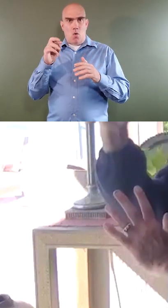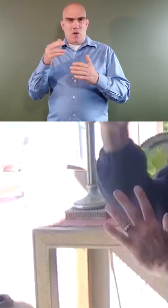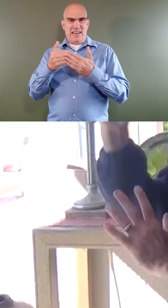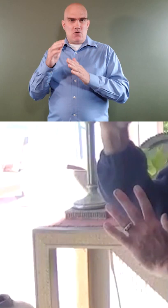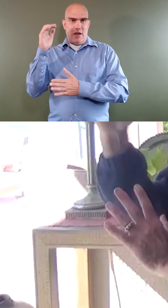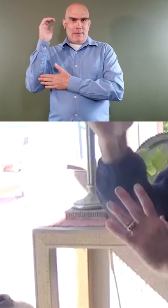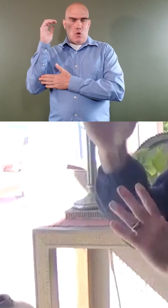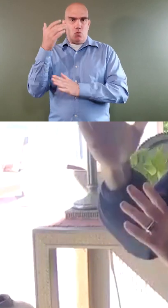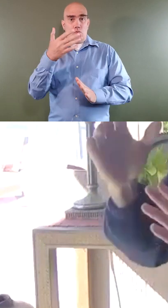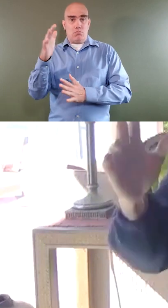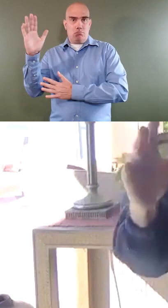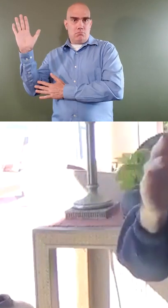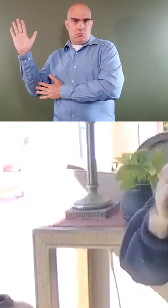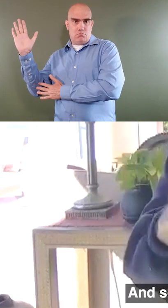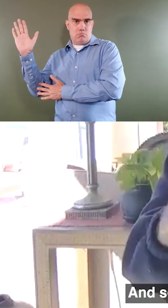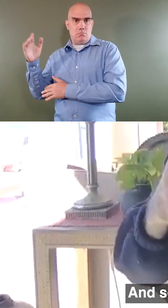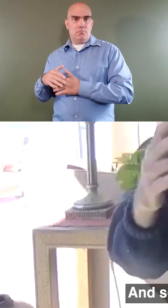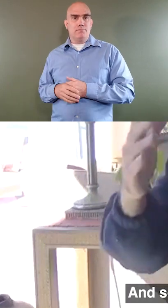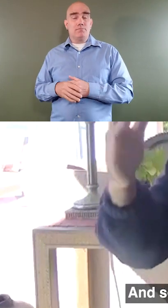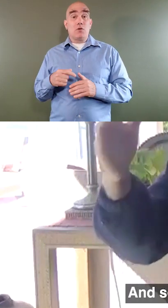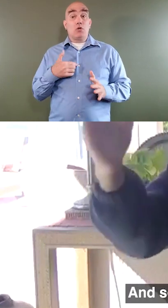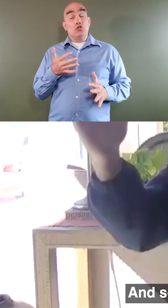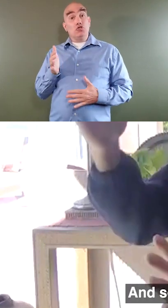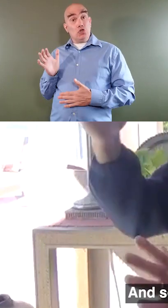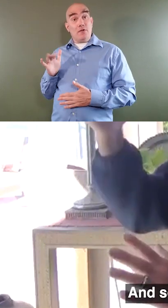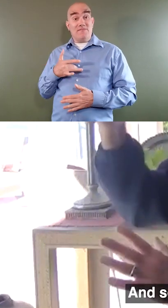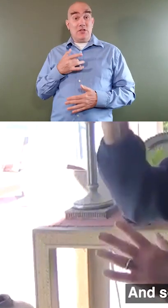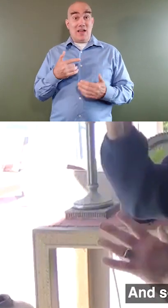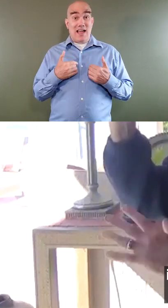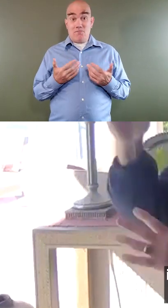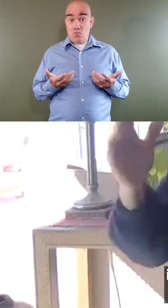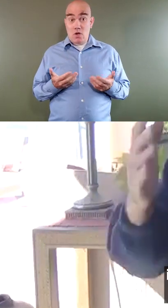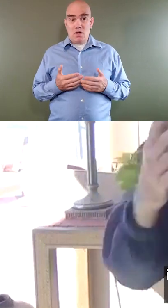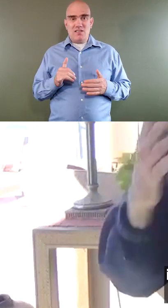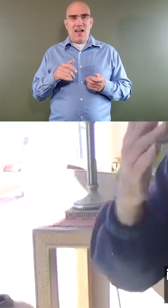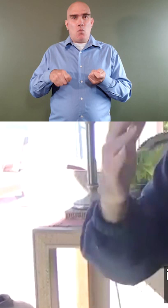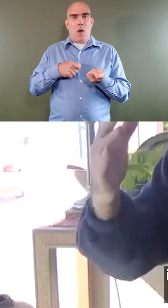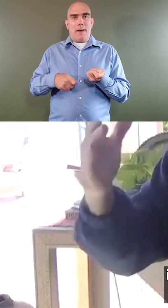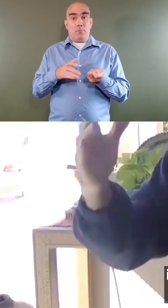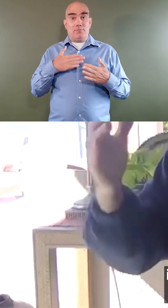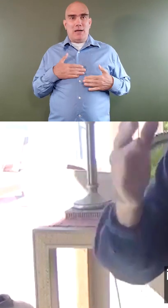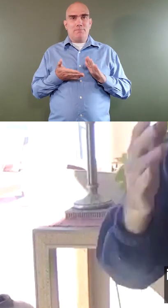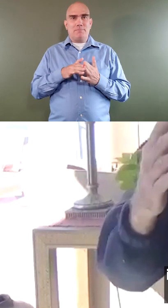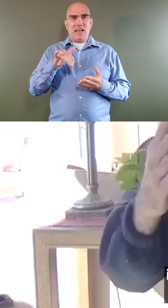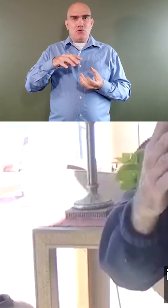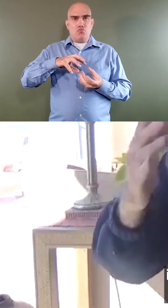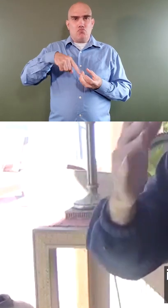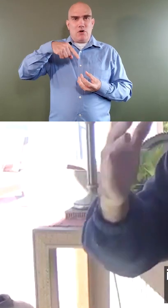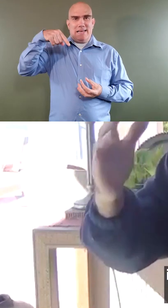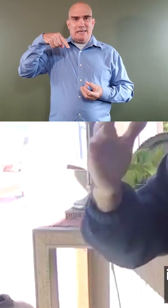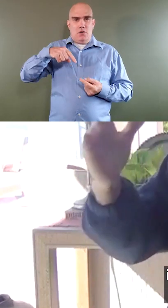right elbow. And so as we turn, the feeling you have is that of winding up, of